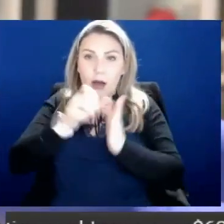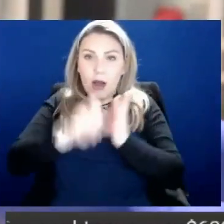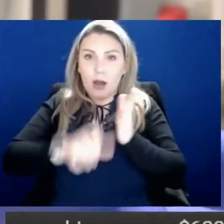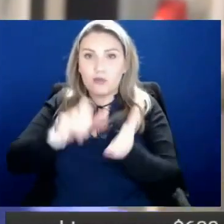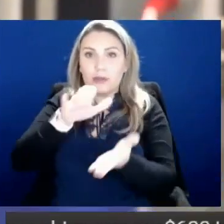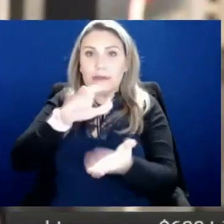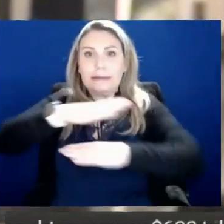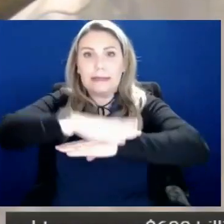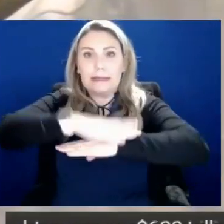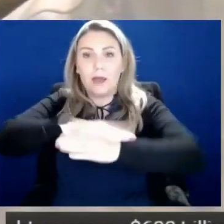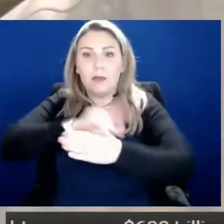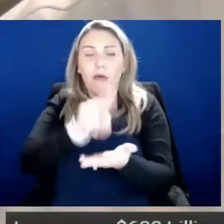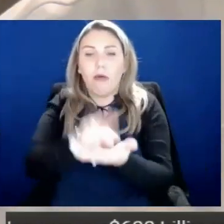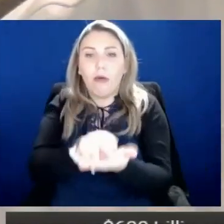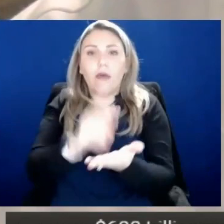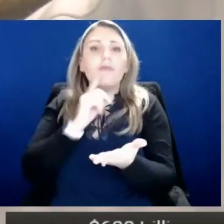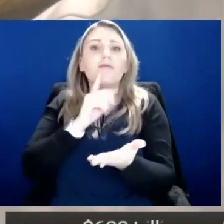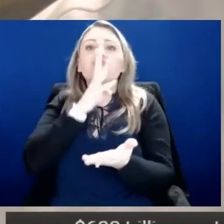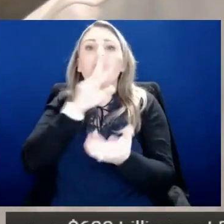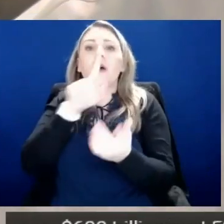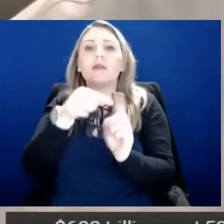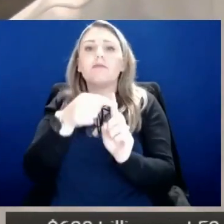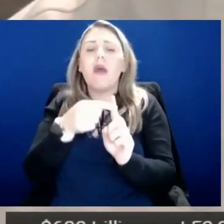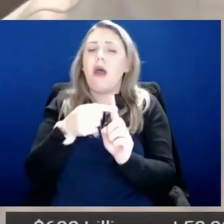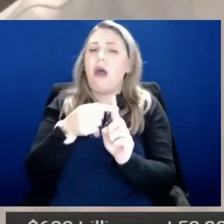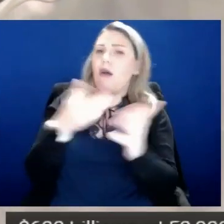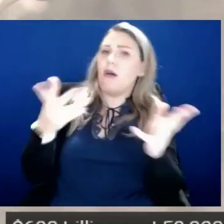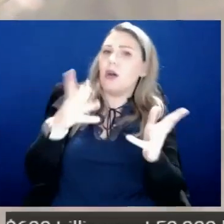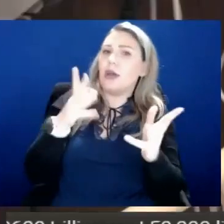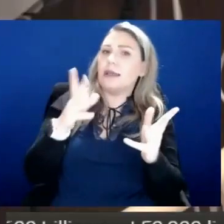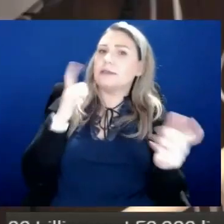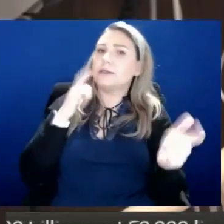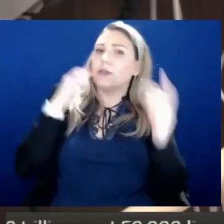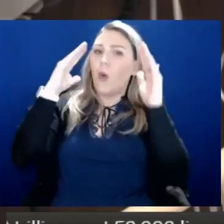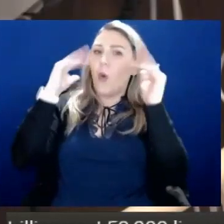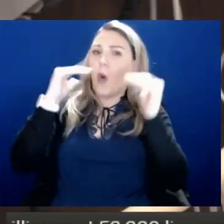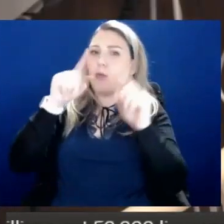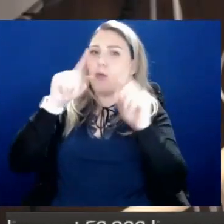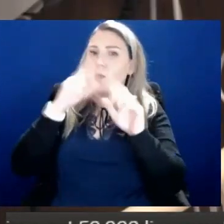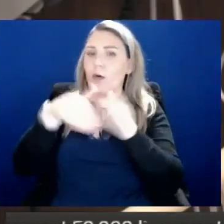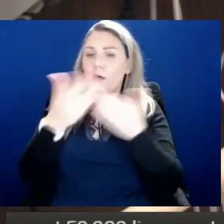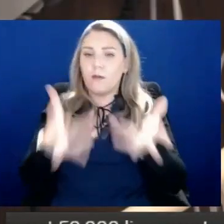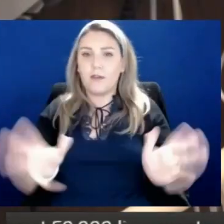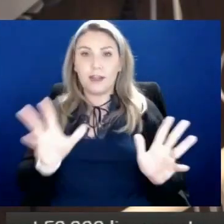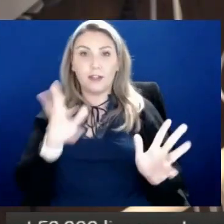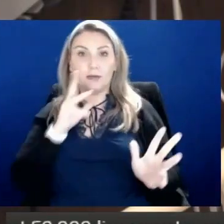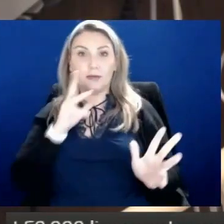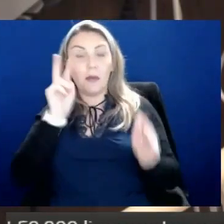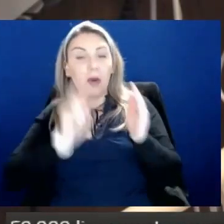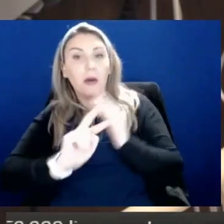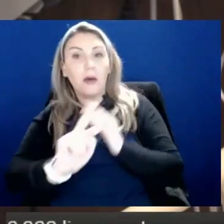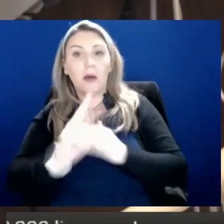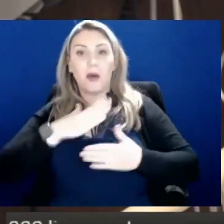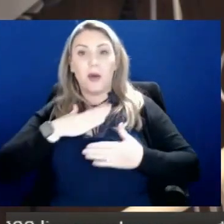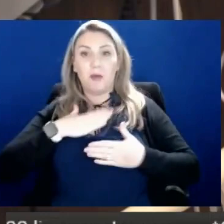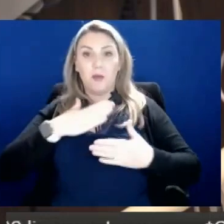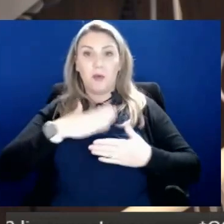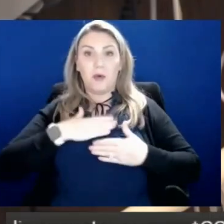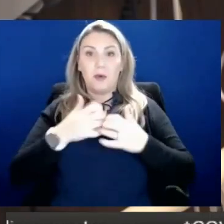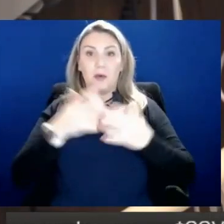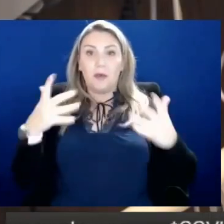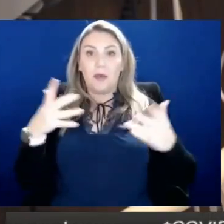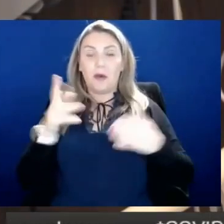Clark talked with us about his biggest hope after all this is over. I'm looking forward to being able to breathe without using Afrin and